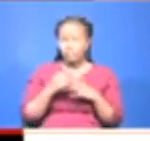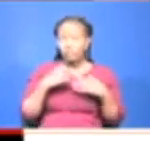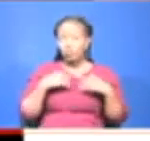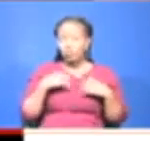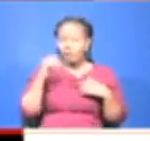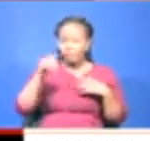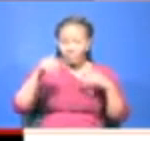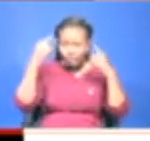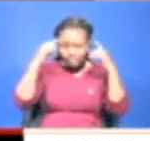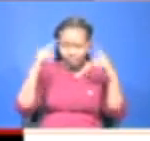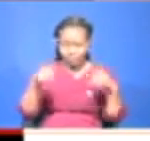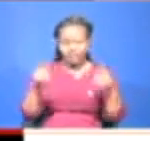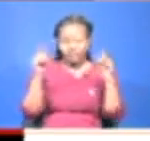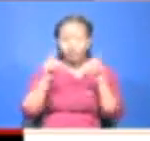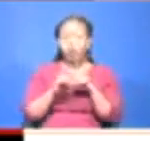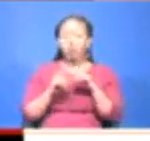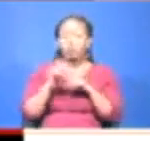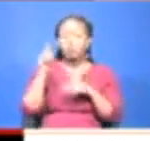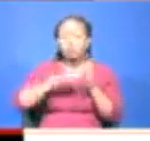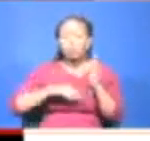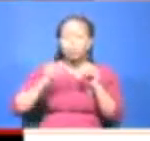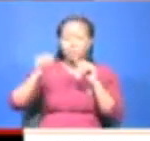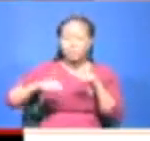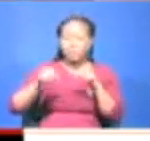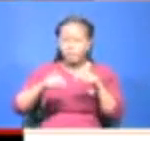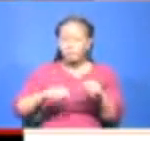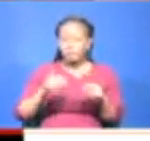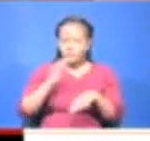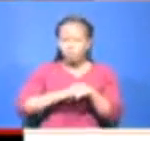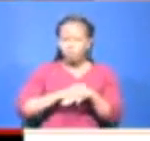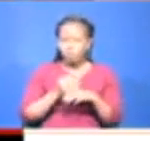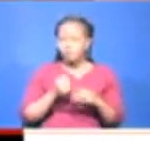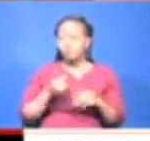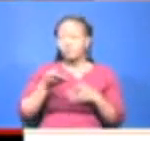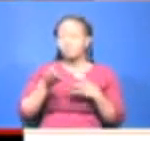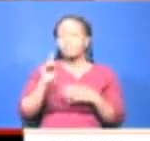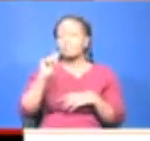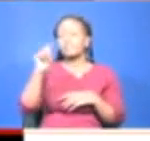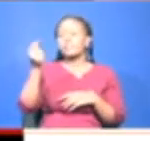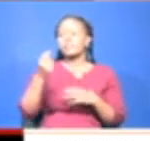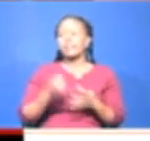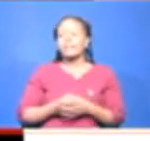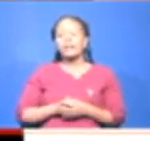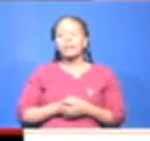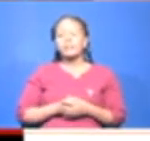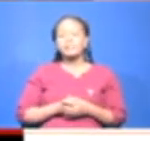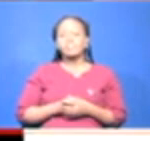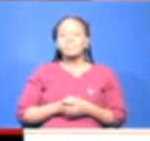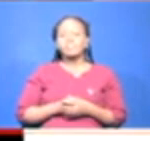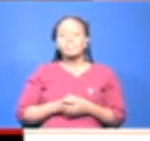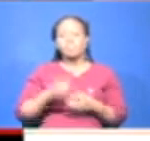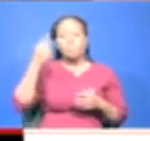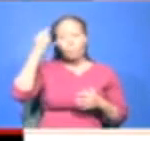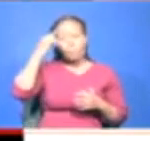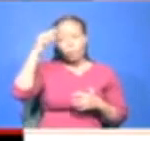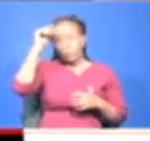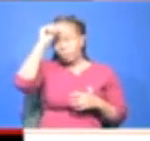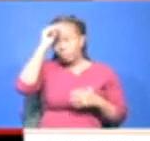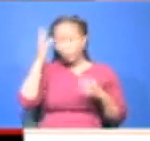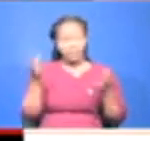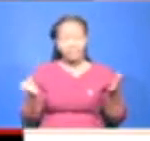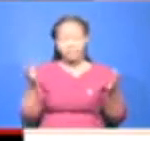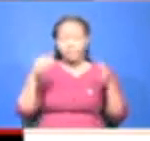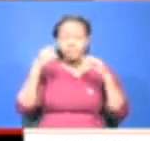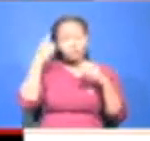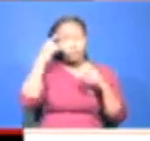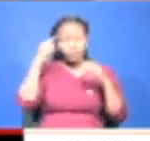can be borrowed and implemented here in Kenya? Yeah. So for the government of India, successive governments,